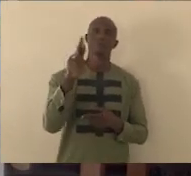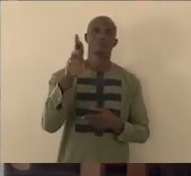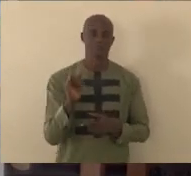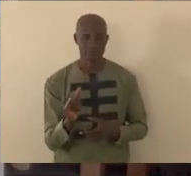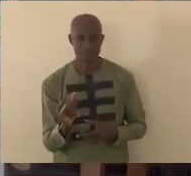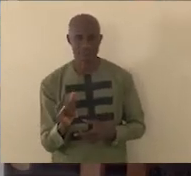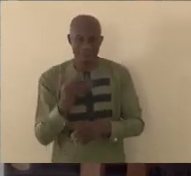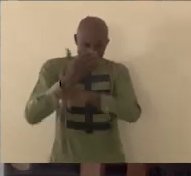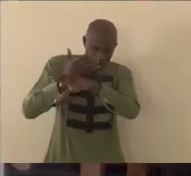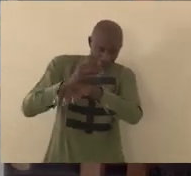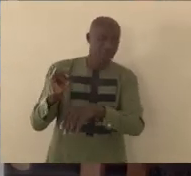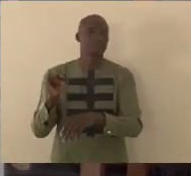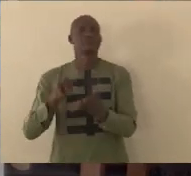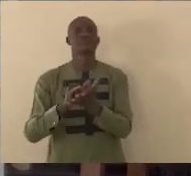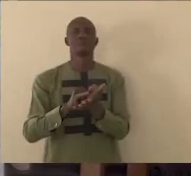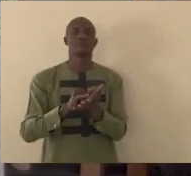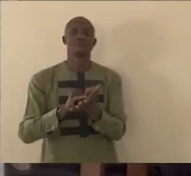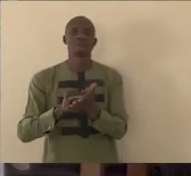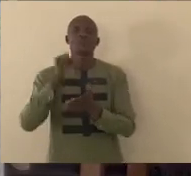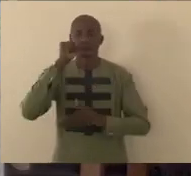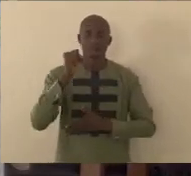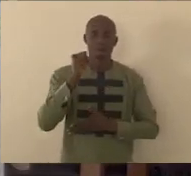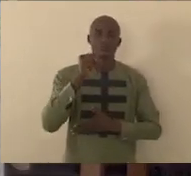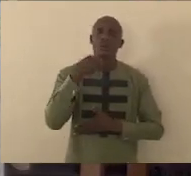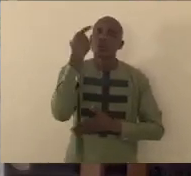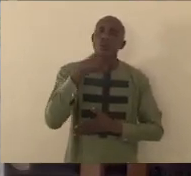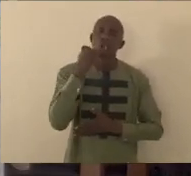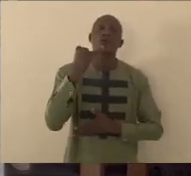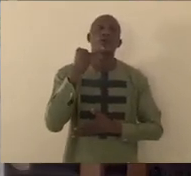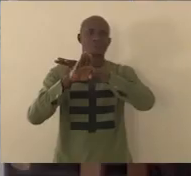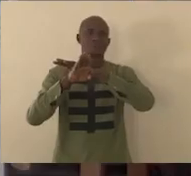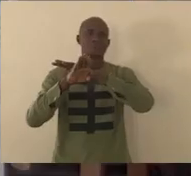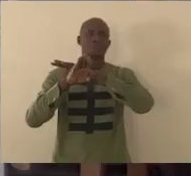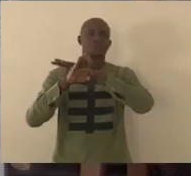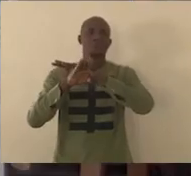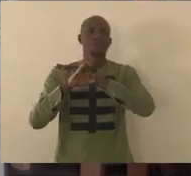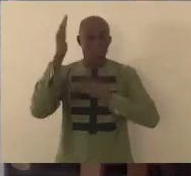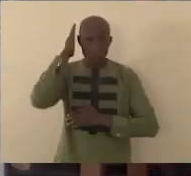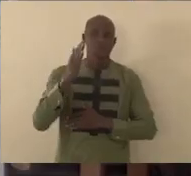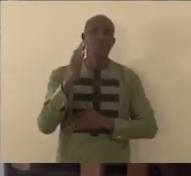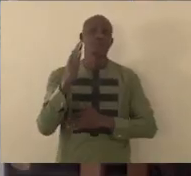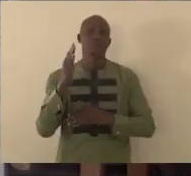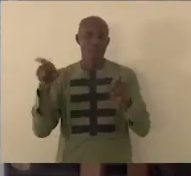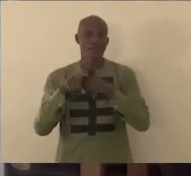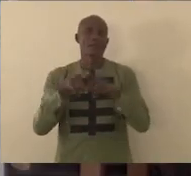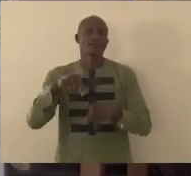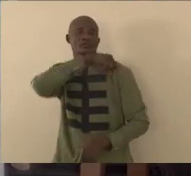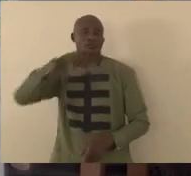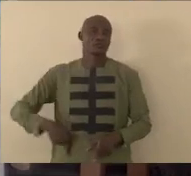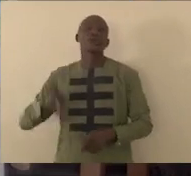Jesus, pleading that she, who is crowned Queen of Heaven, will, as Queen